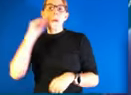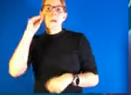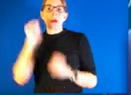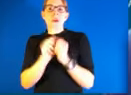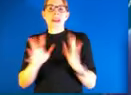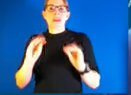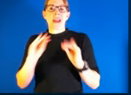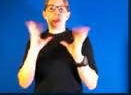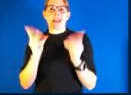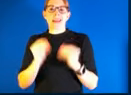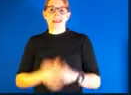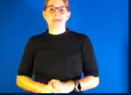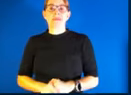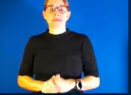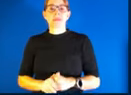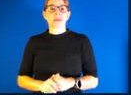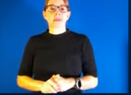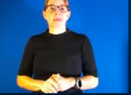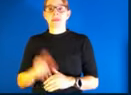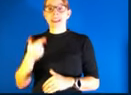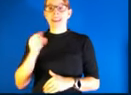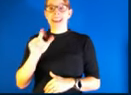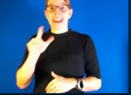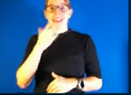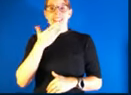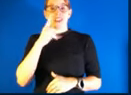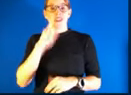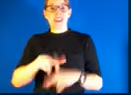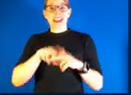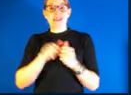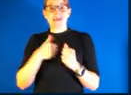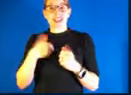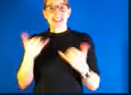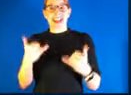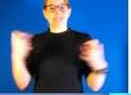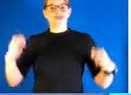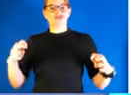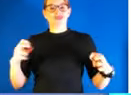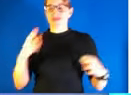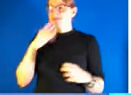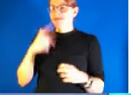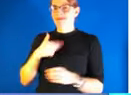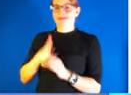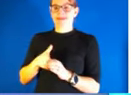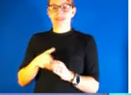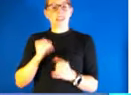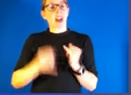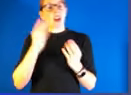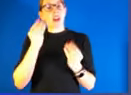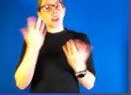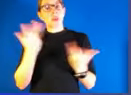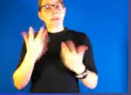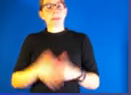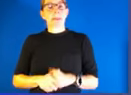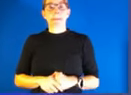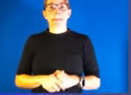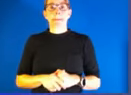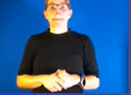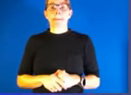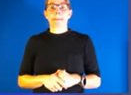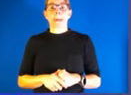ambulance. Gail Schutz, thanks for sitting here with me today. Appreciate it. Thanks for having me. Final thoughts. What do you want us to know? I just want